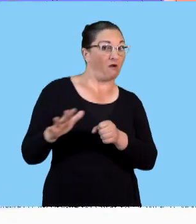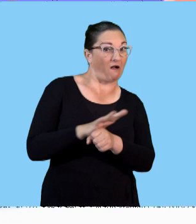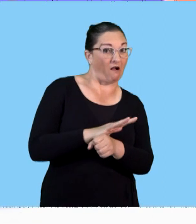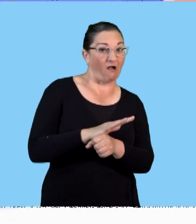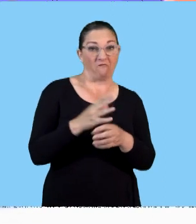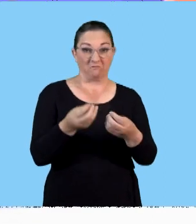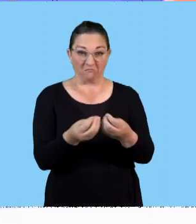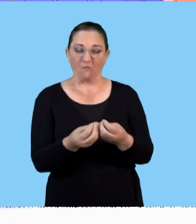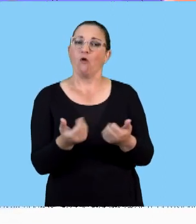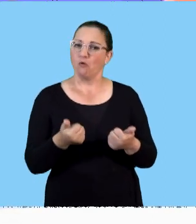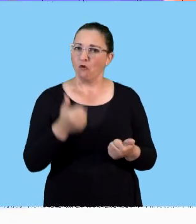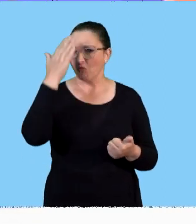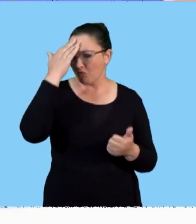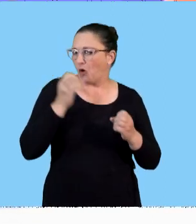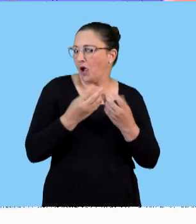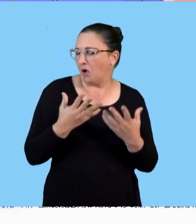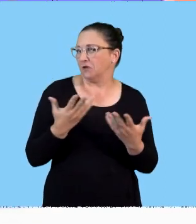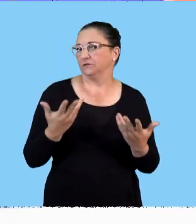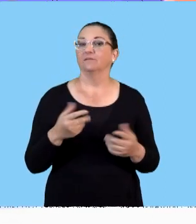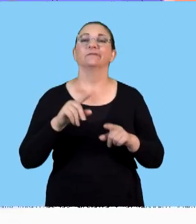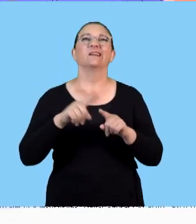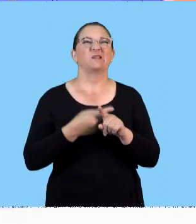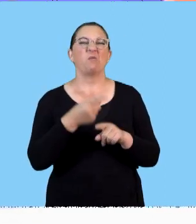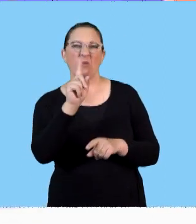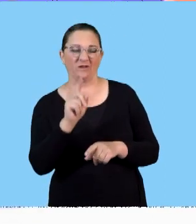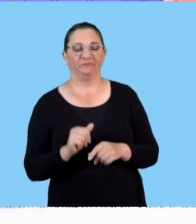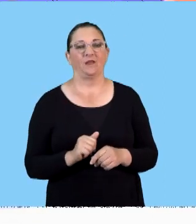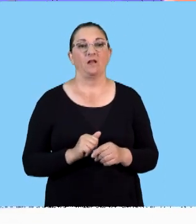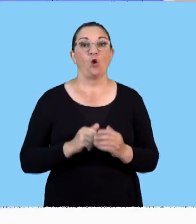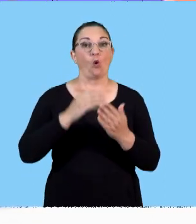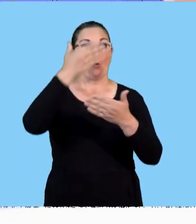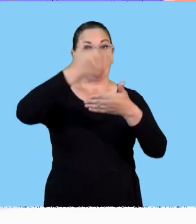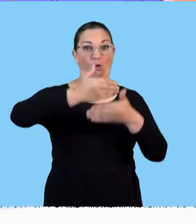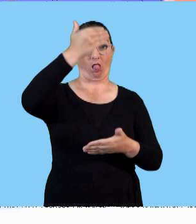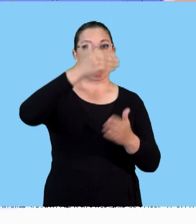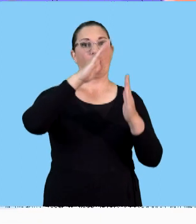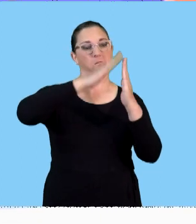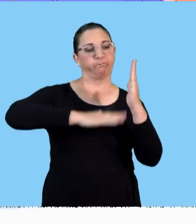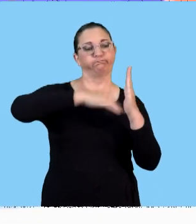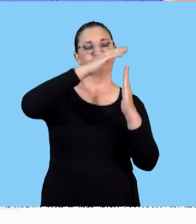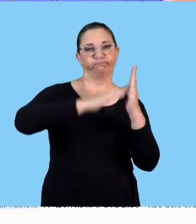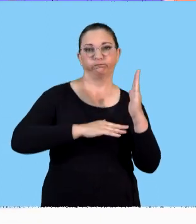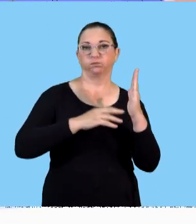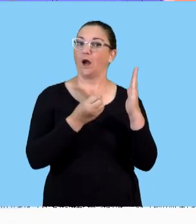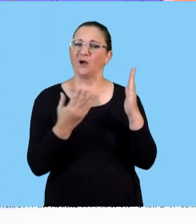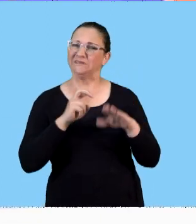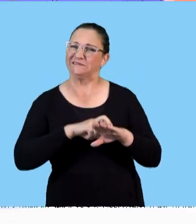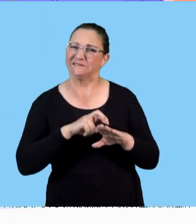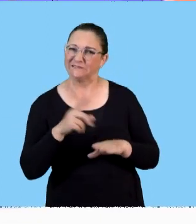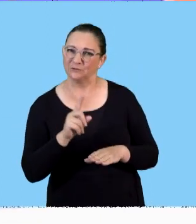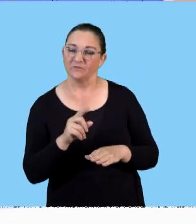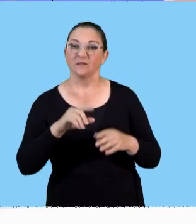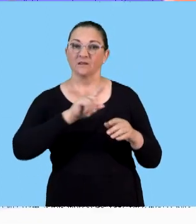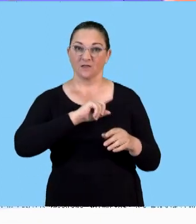the object? For example, how much paint is needed to paint a hall? Surface area is the sum of all the faces